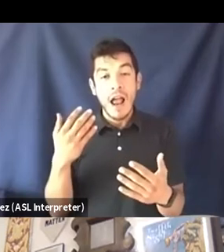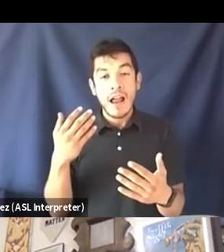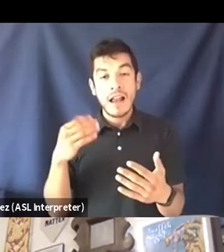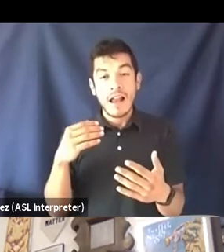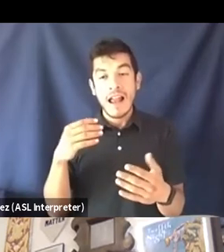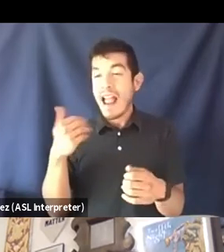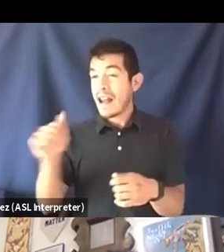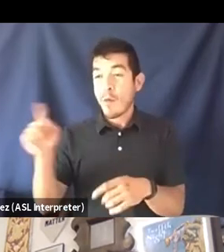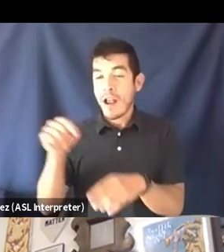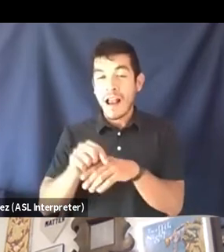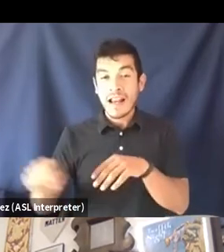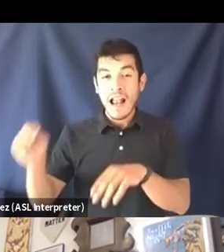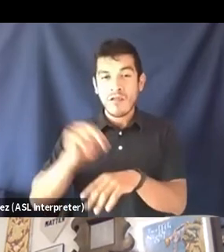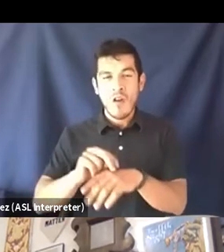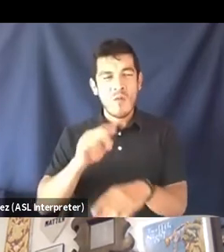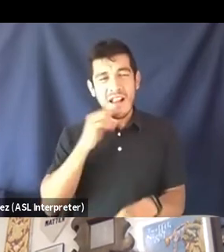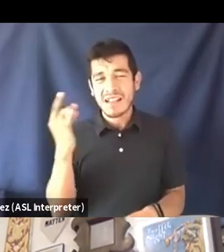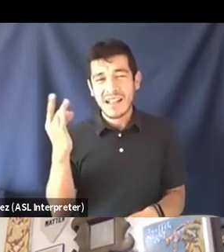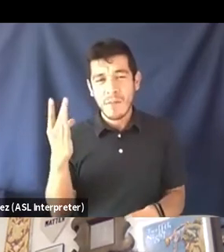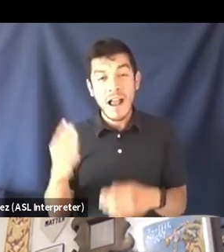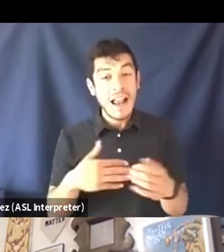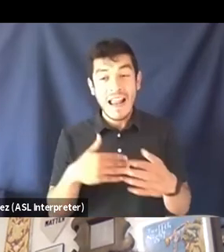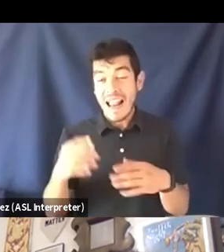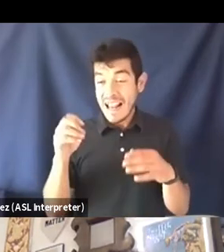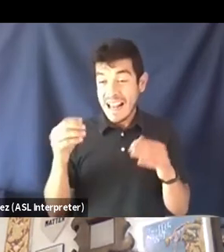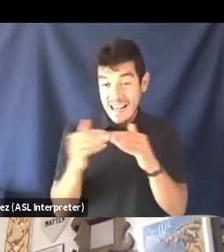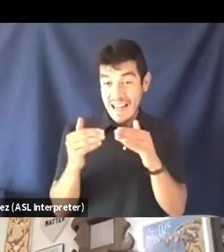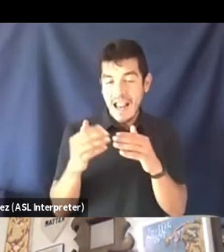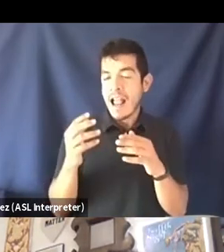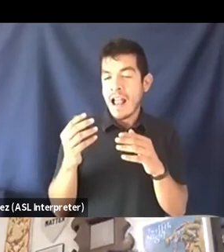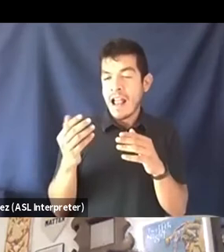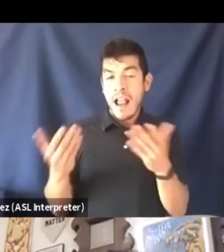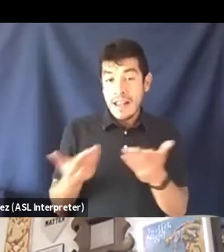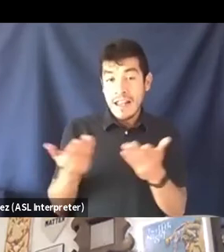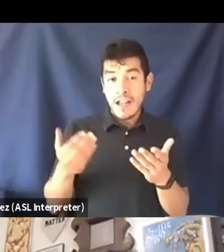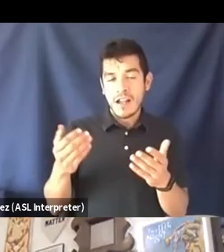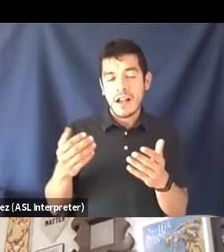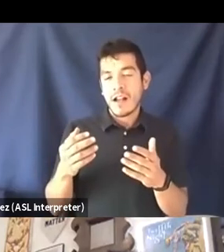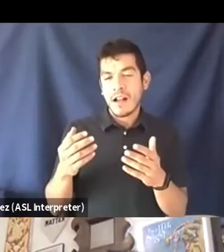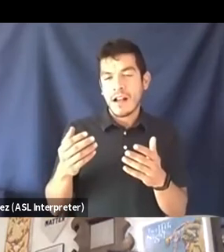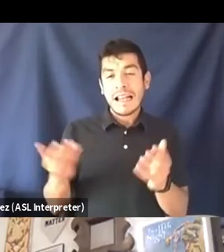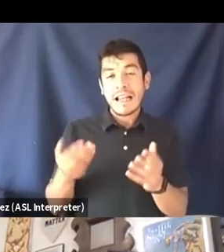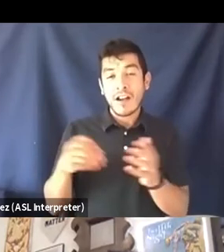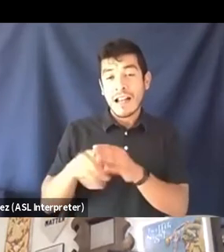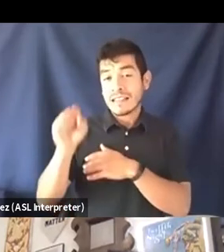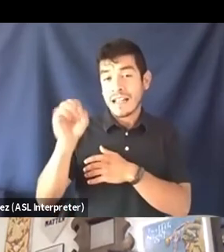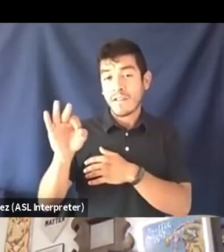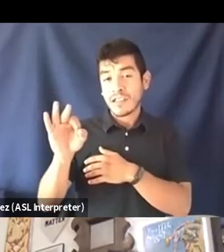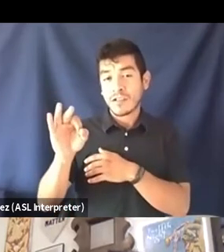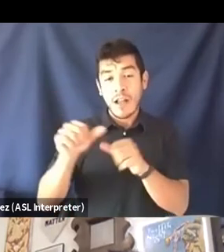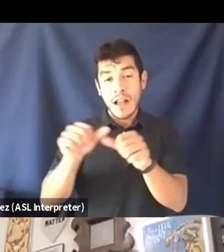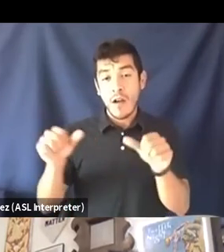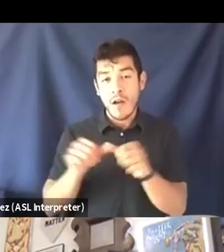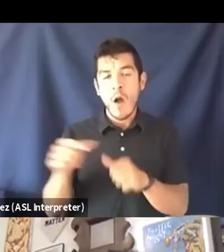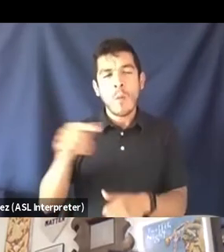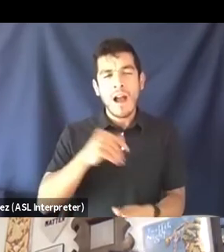even in the San Francisco Bay Area, so in Northern California where I am, it's one of the metropolitan areas with the lowest COVID rate in the entire